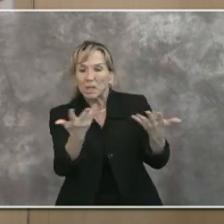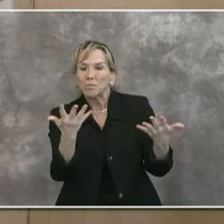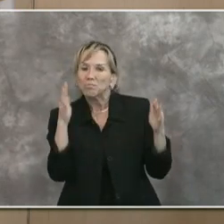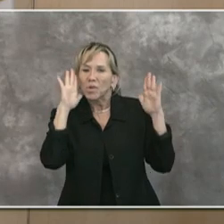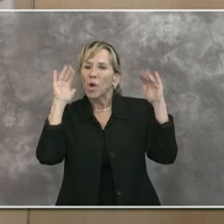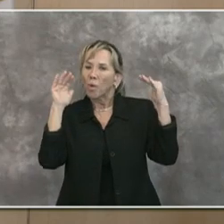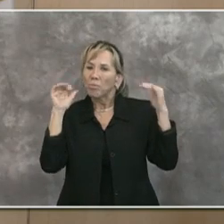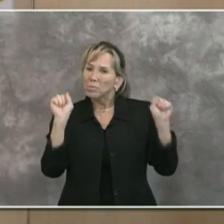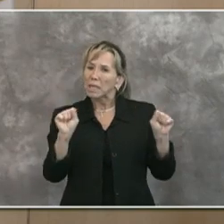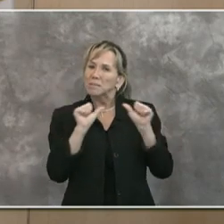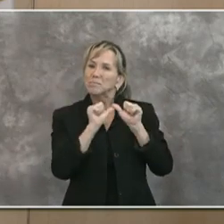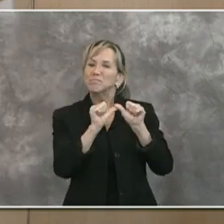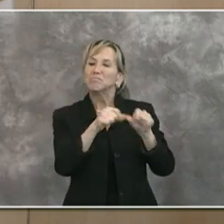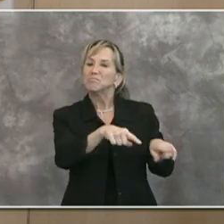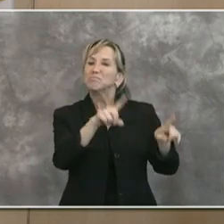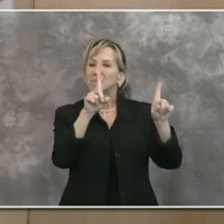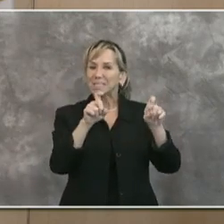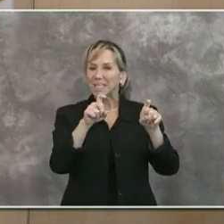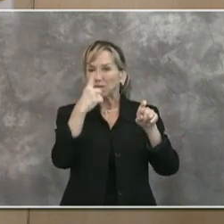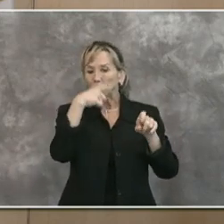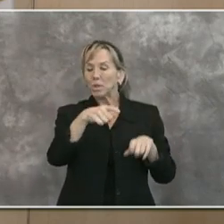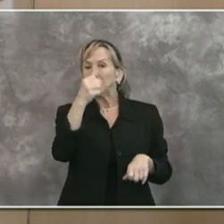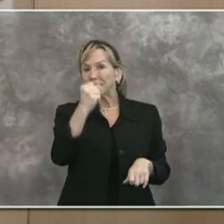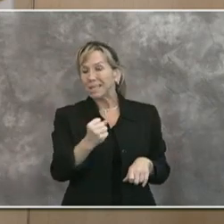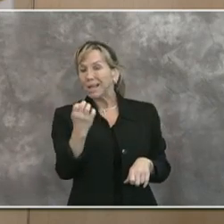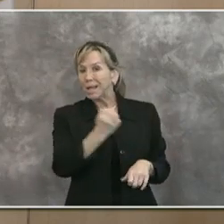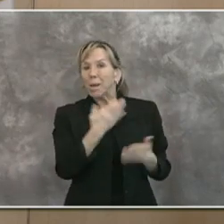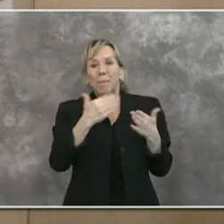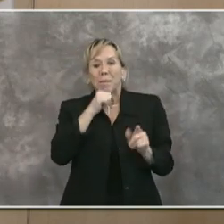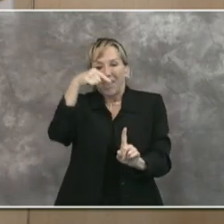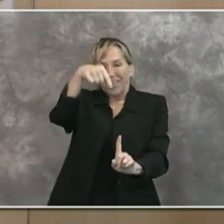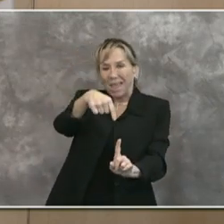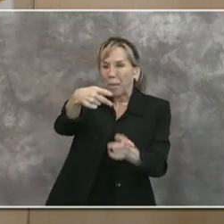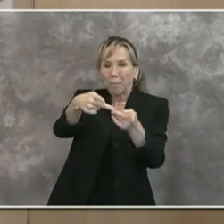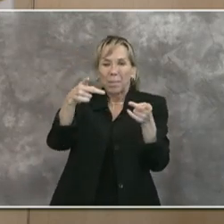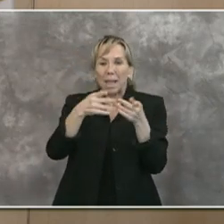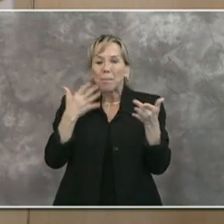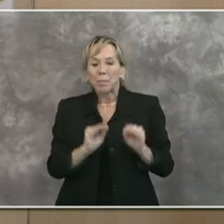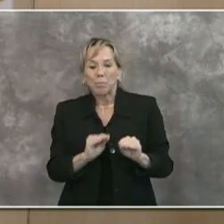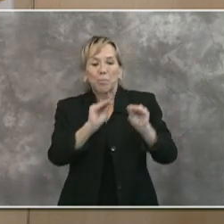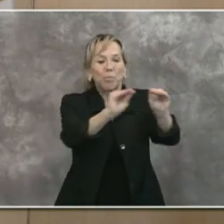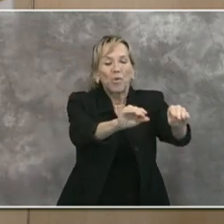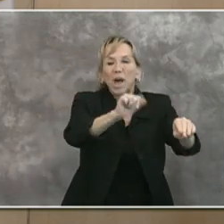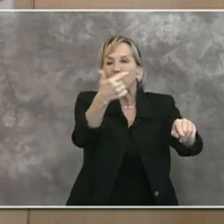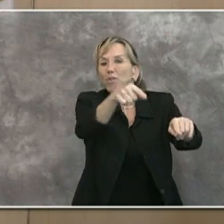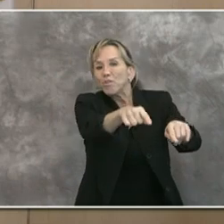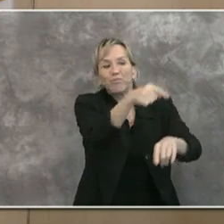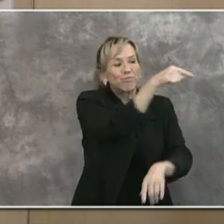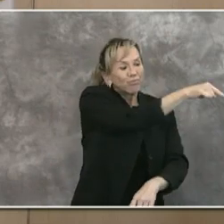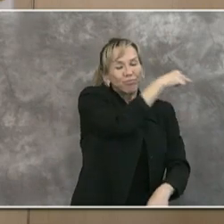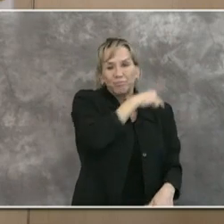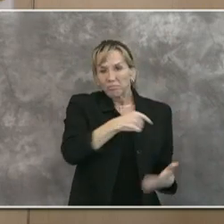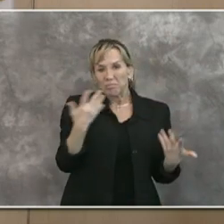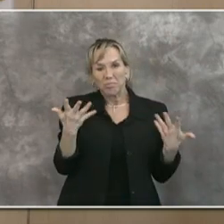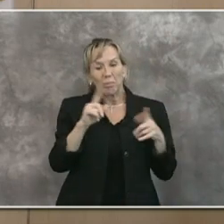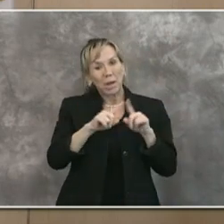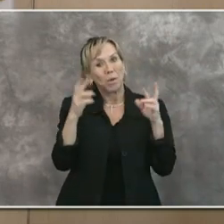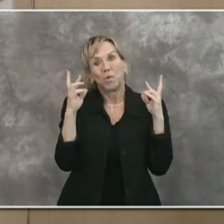have testing in southeast San Diego. It may not be at that location, it might be at others, but we hope